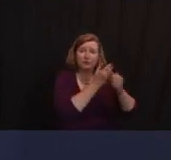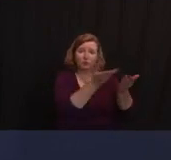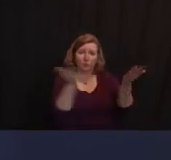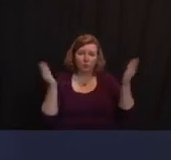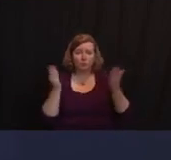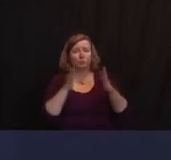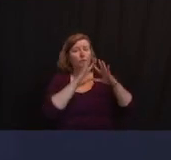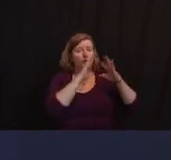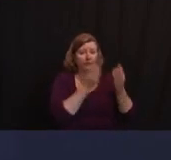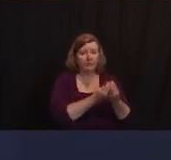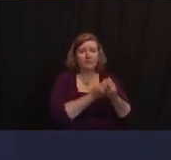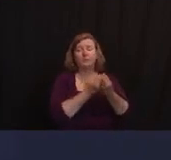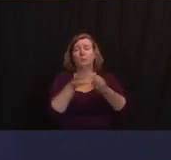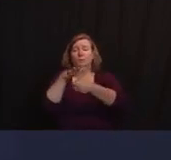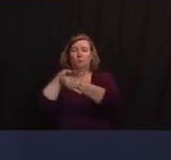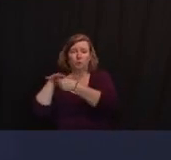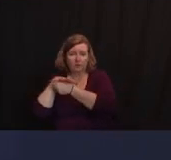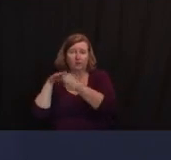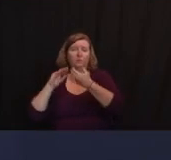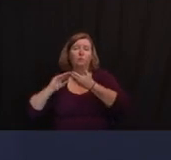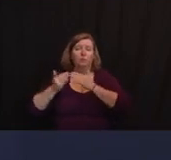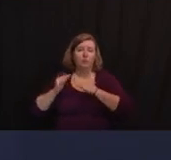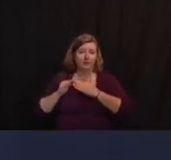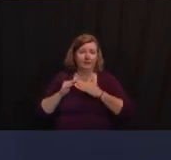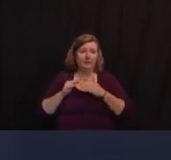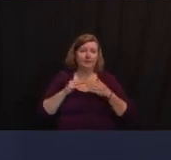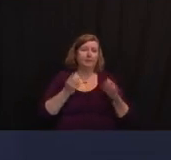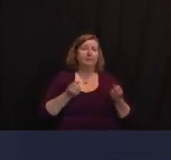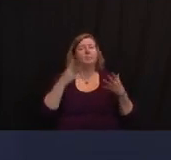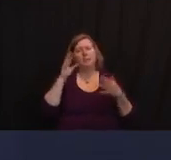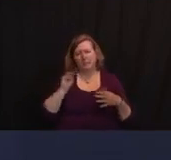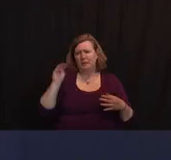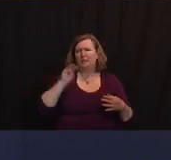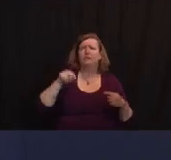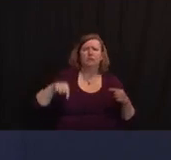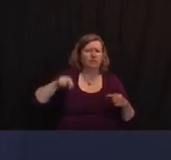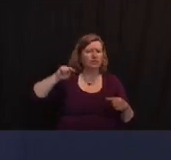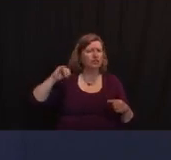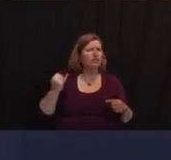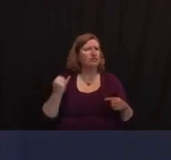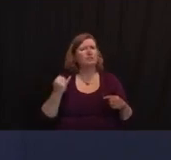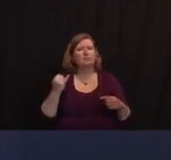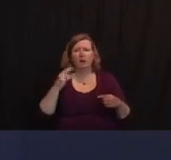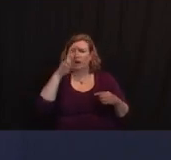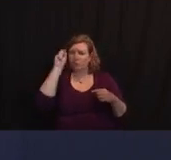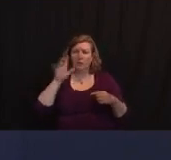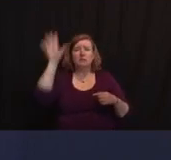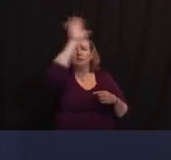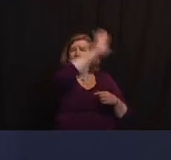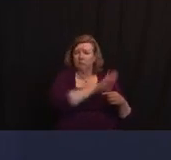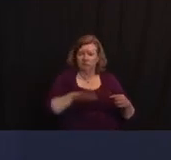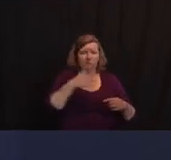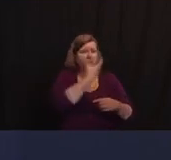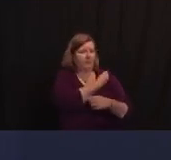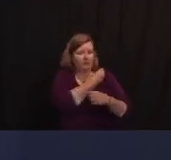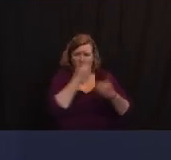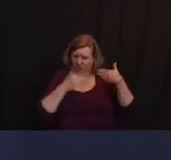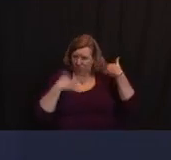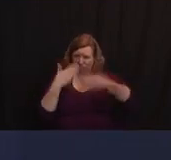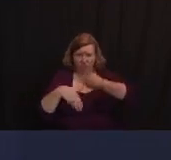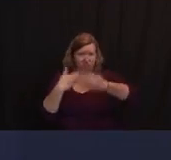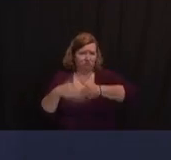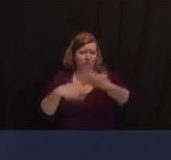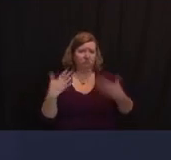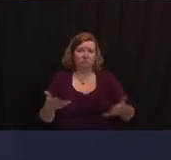their community. And millions of people in the United States have been vaccinated safely. This pause is a reflection of